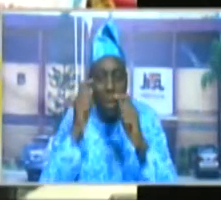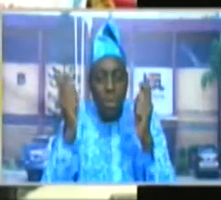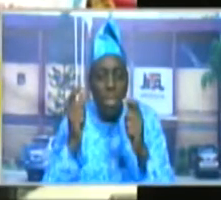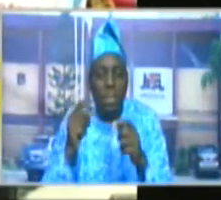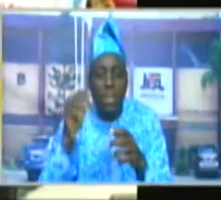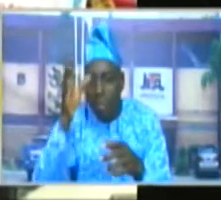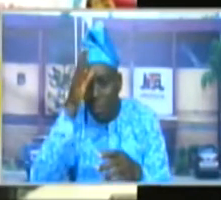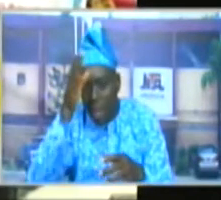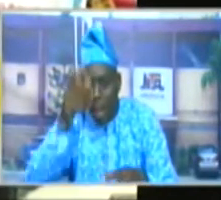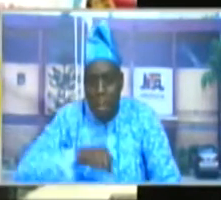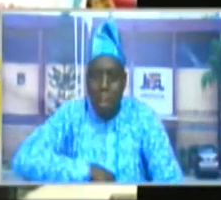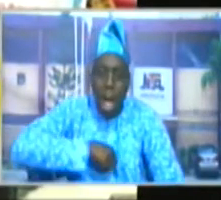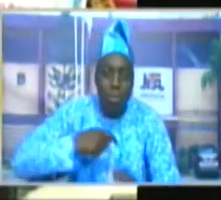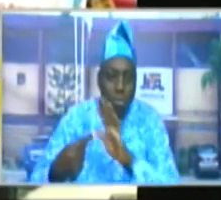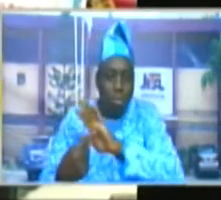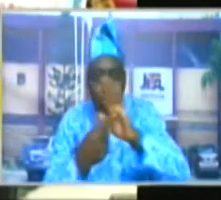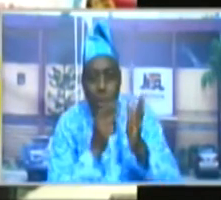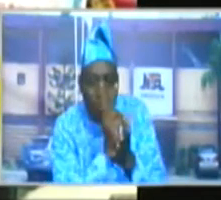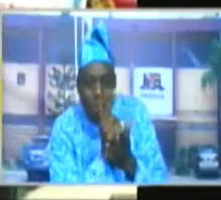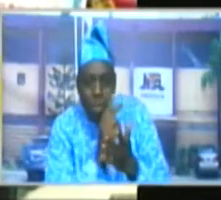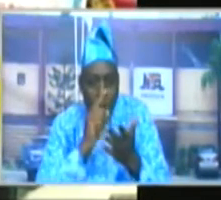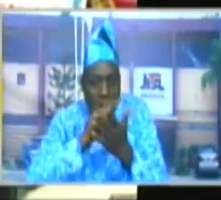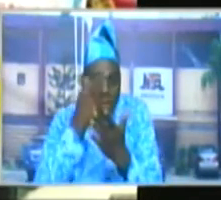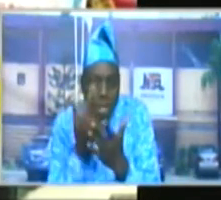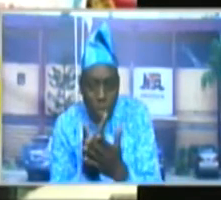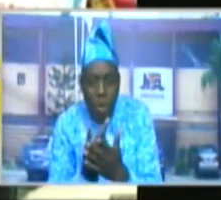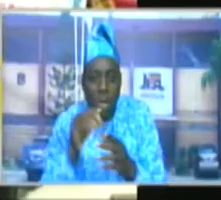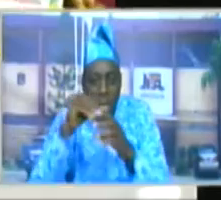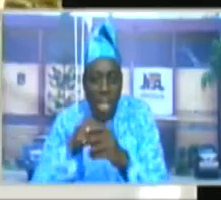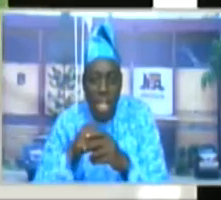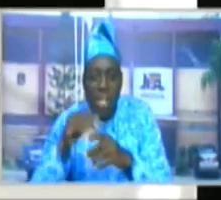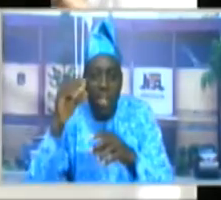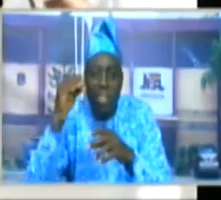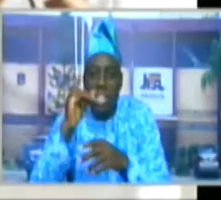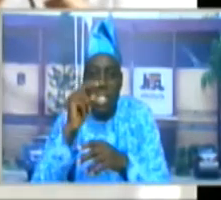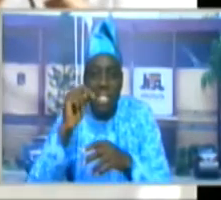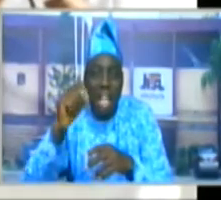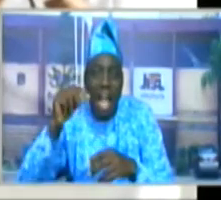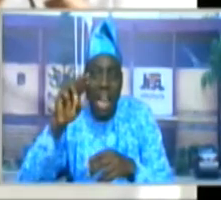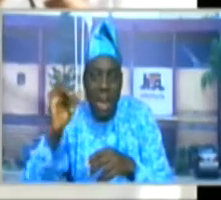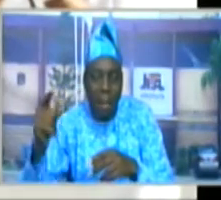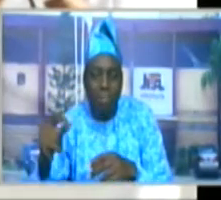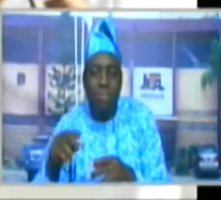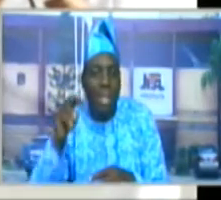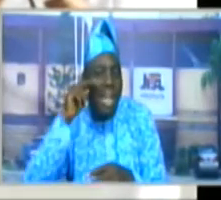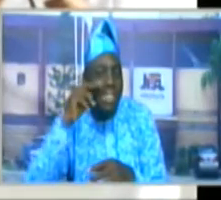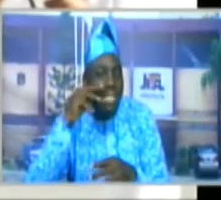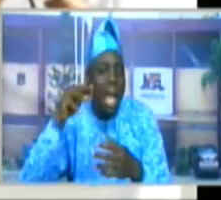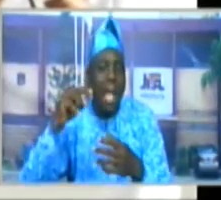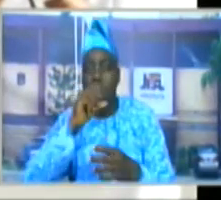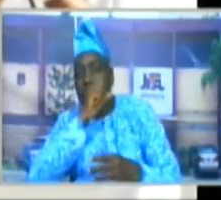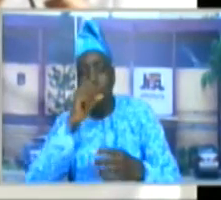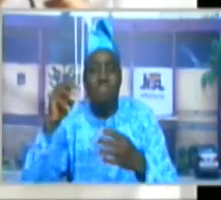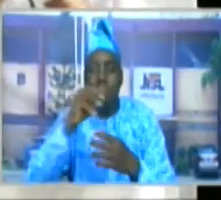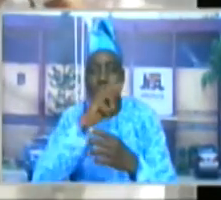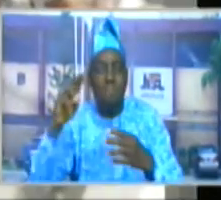father shared photos and videos of his son graduating to the next class on his verified Instagram page. Nigerian rapper Nito Chukwu Chike, popularly known